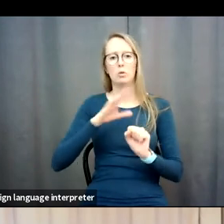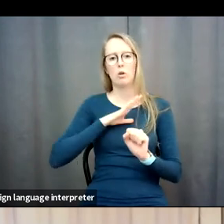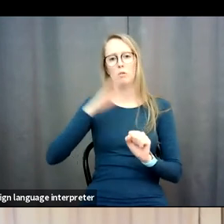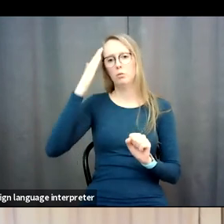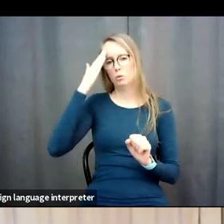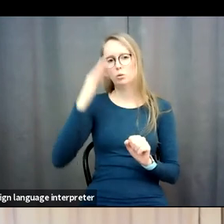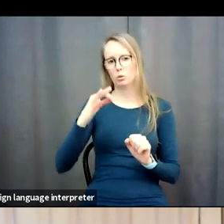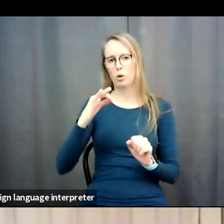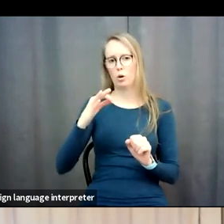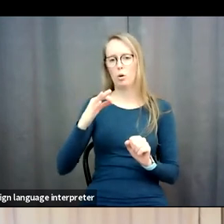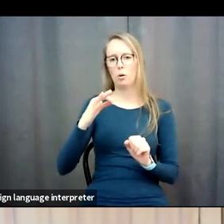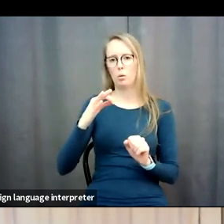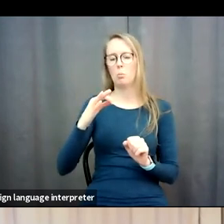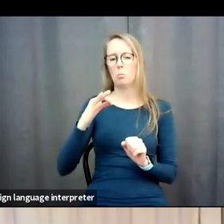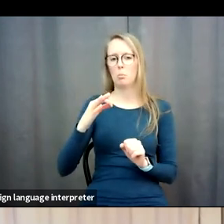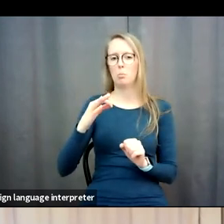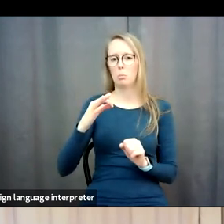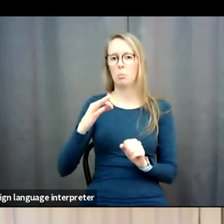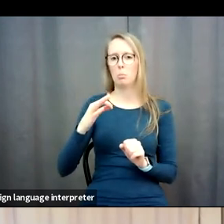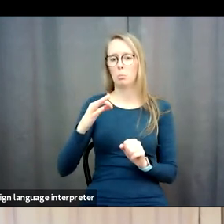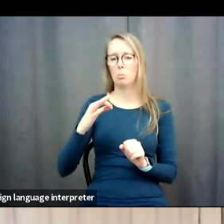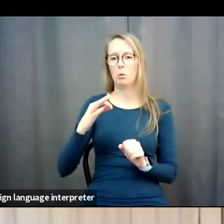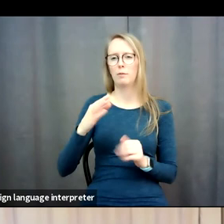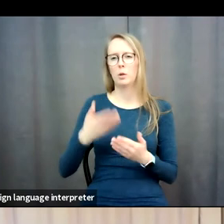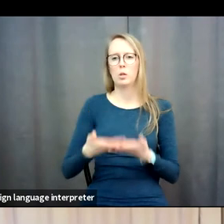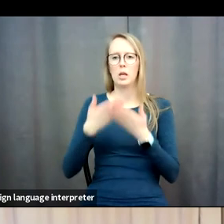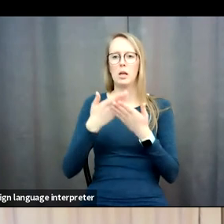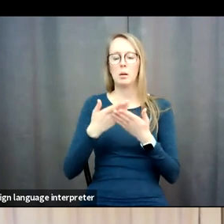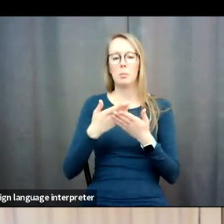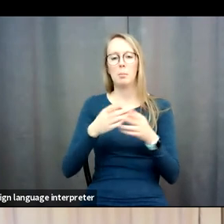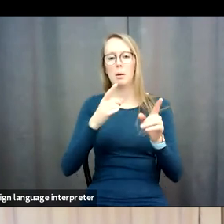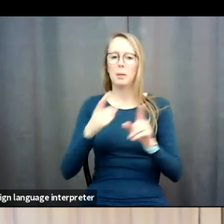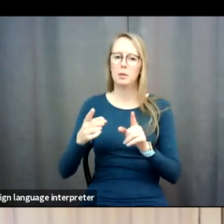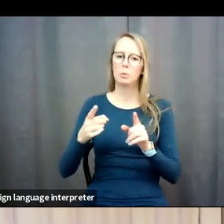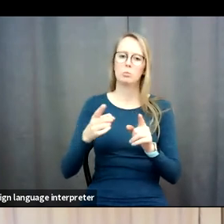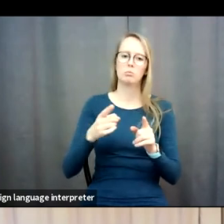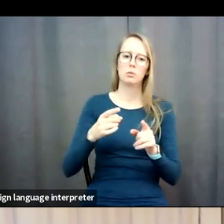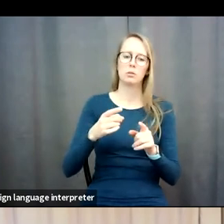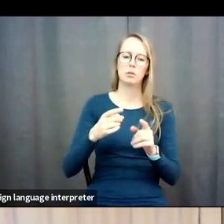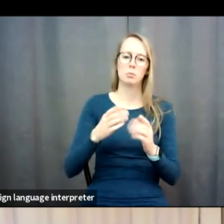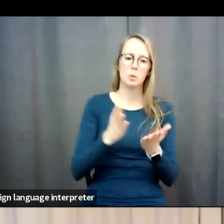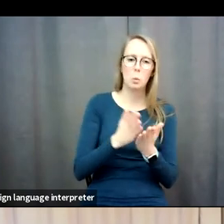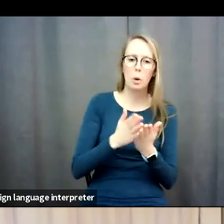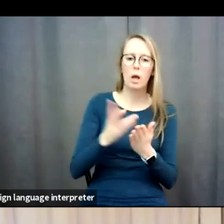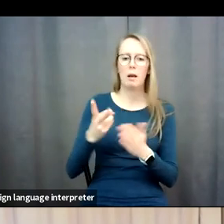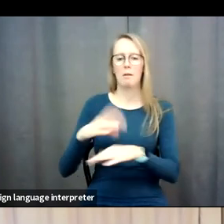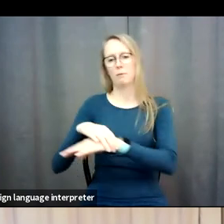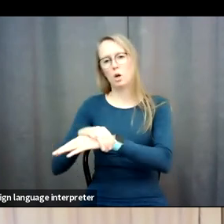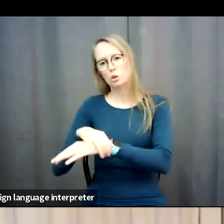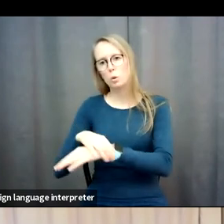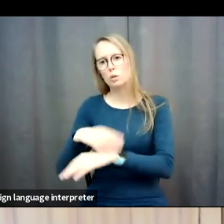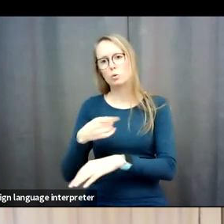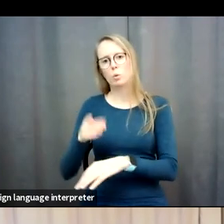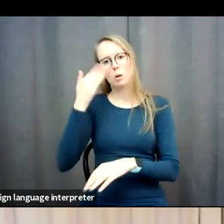to support the people who in the school or in the kindergarten, so they can use their